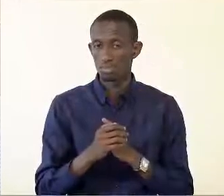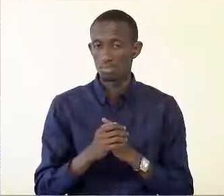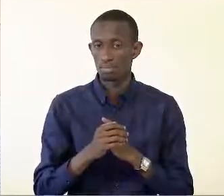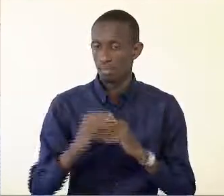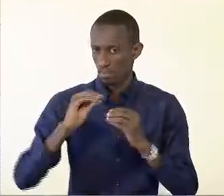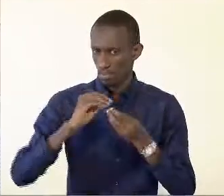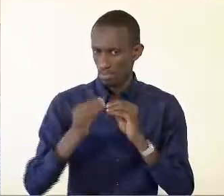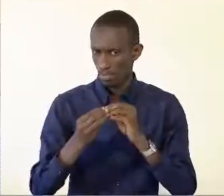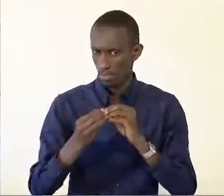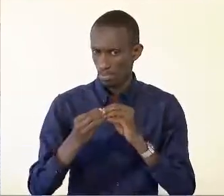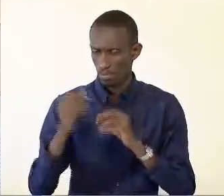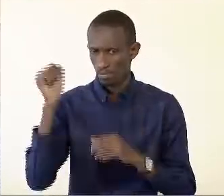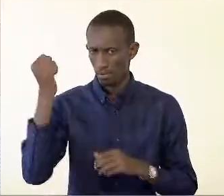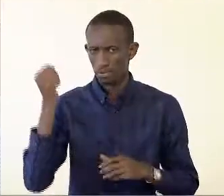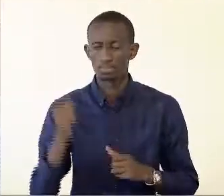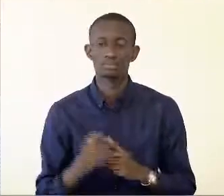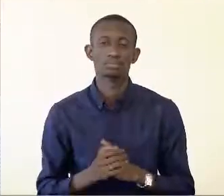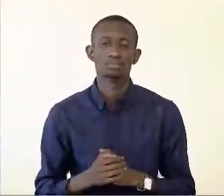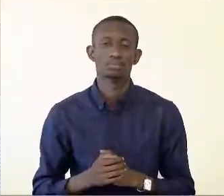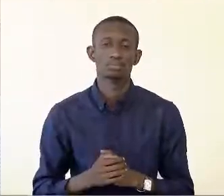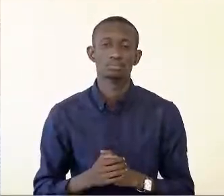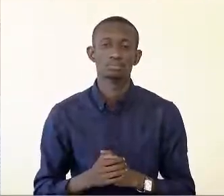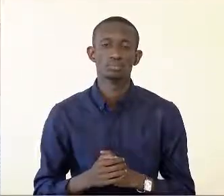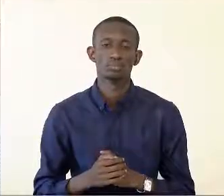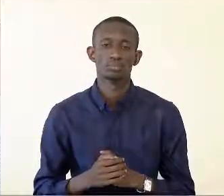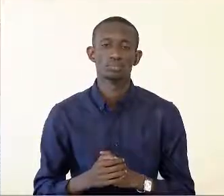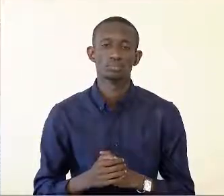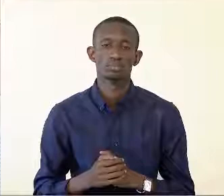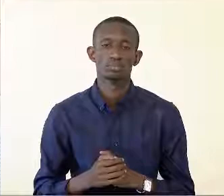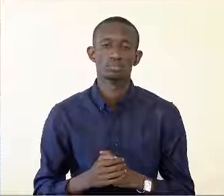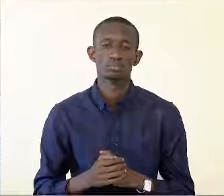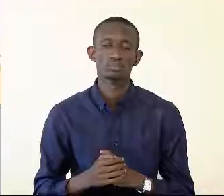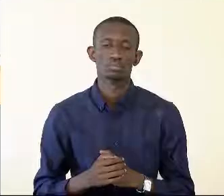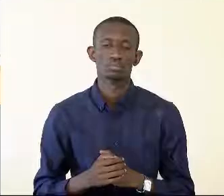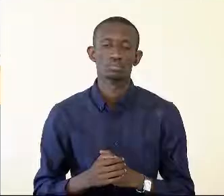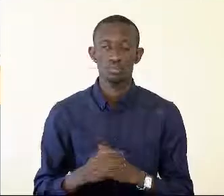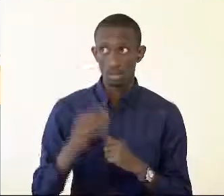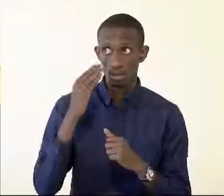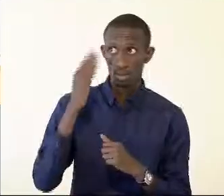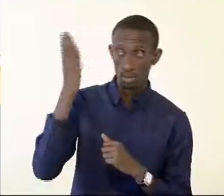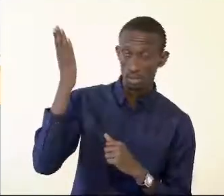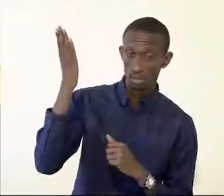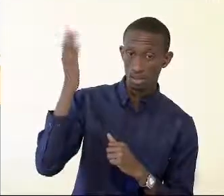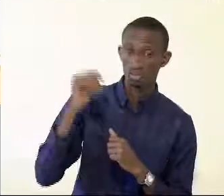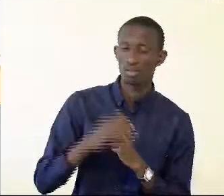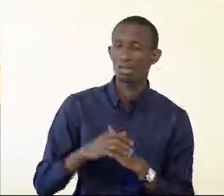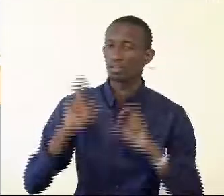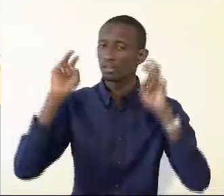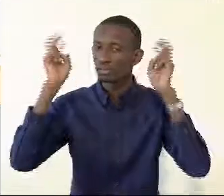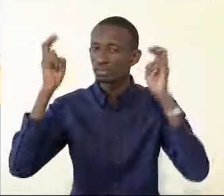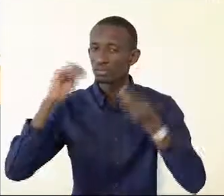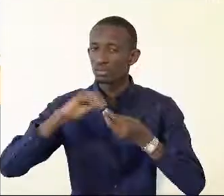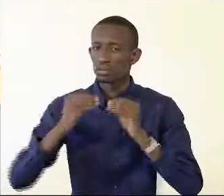unit number 5 on my PowerPoint presentation. As you can see, we are on unit number 5